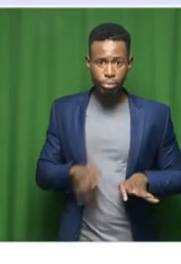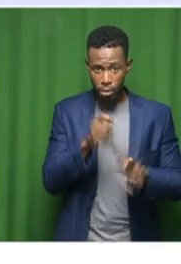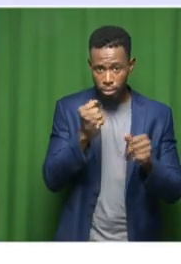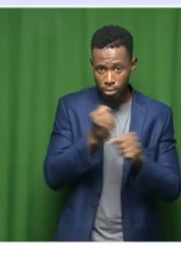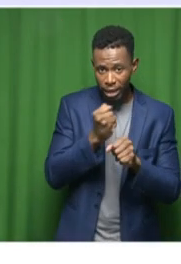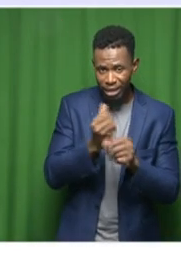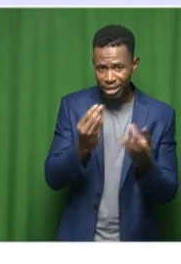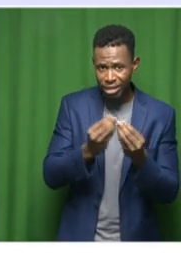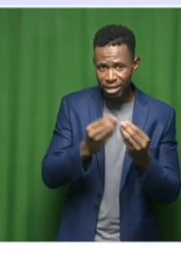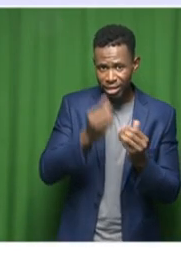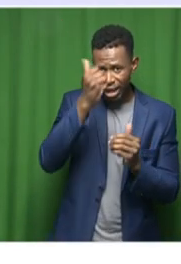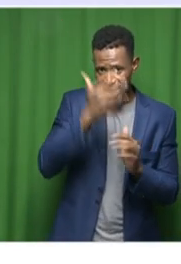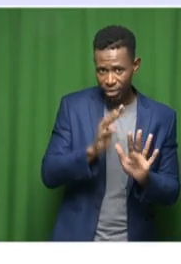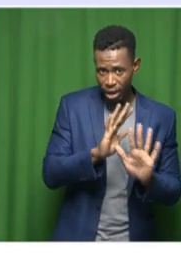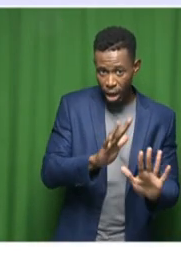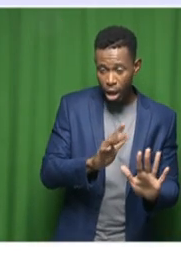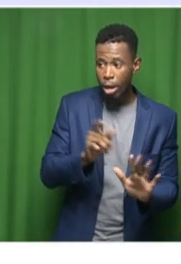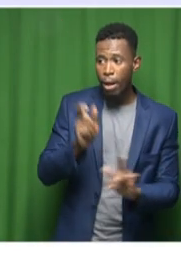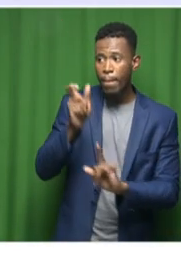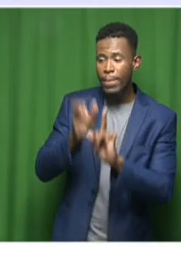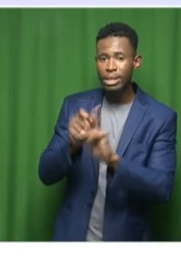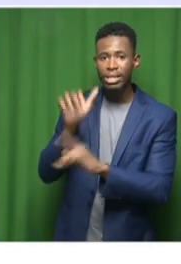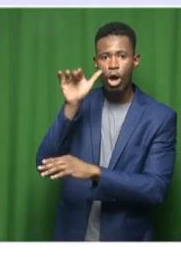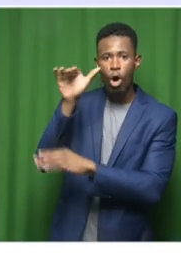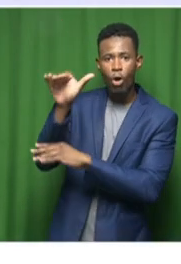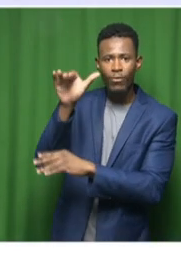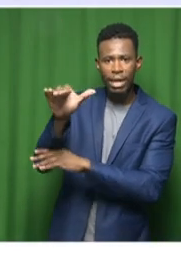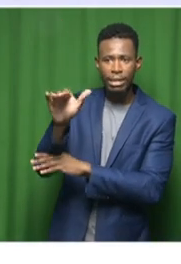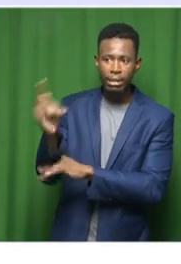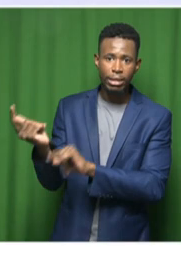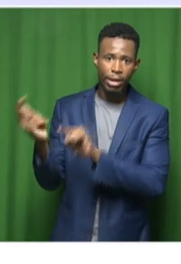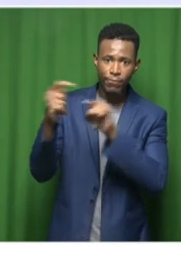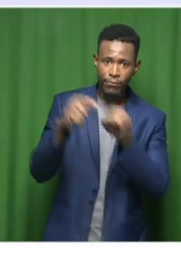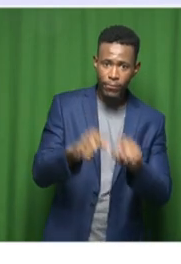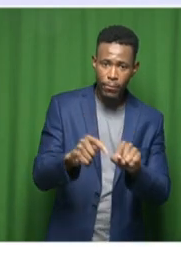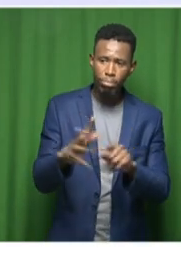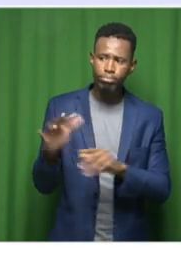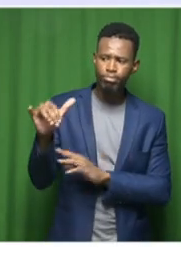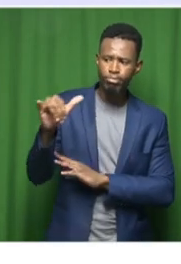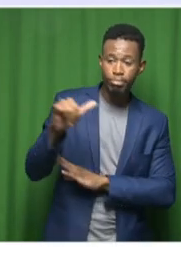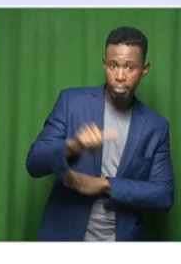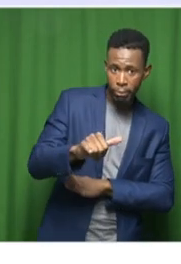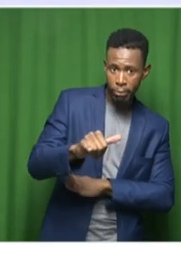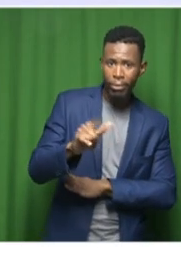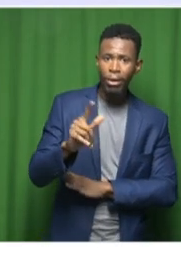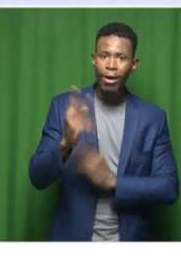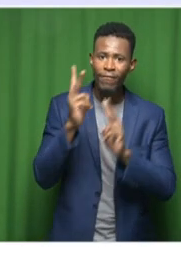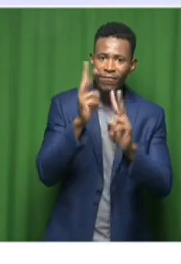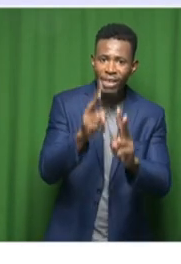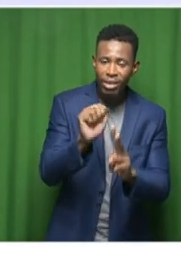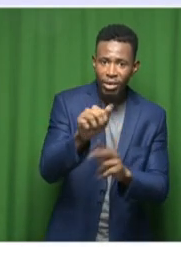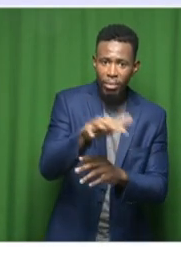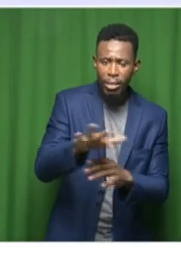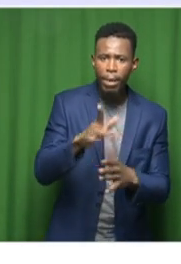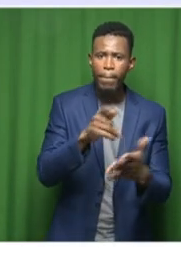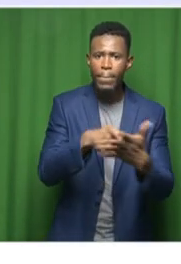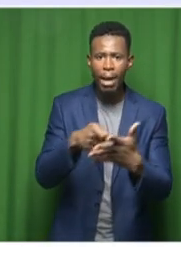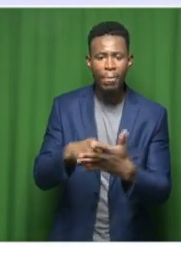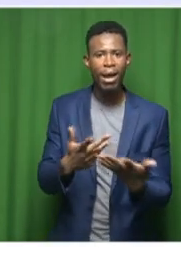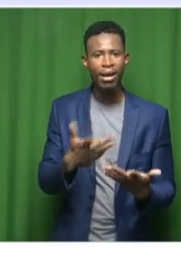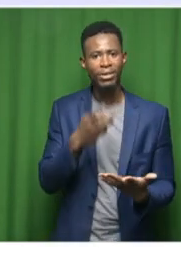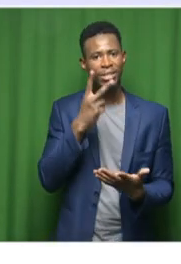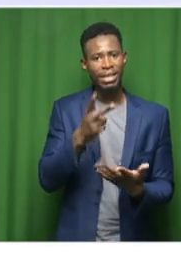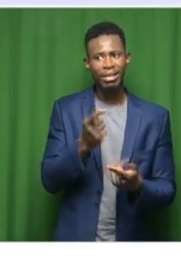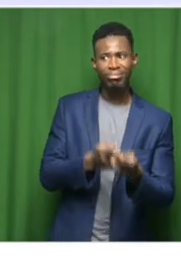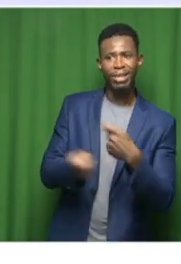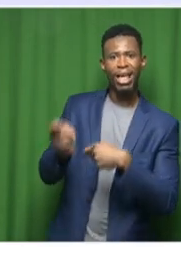without aviation. Yes. There is no air cargo trade air trade without aviation. Mm-hmm.